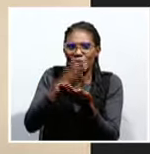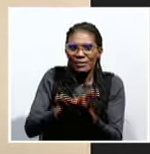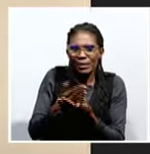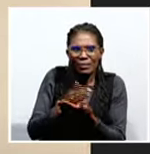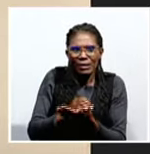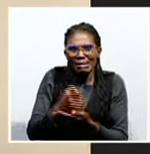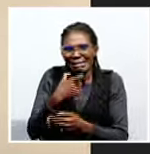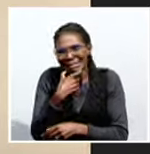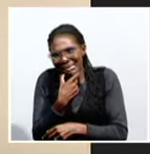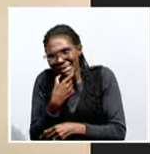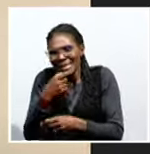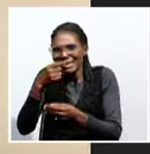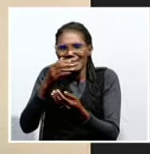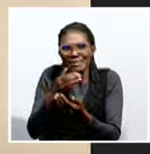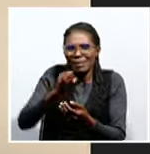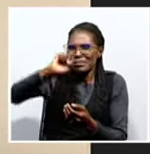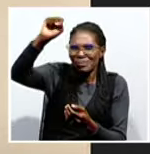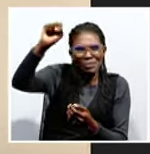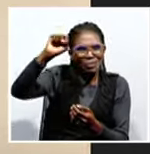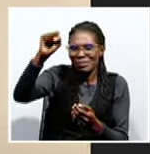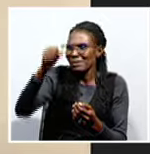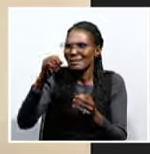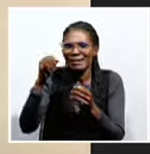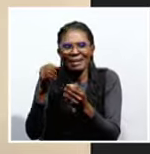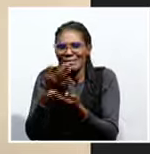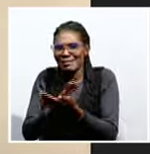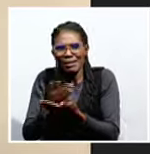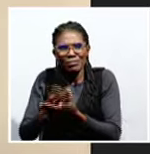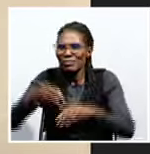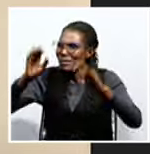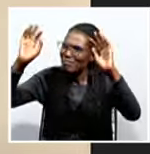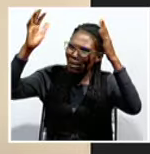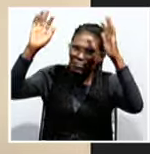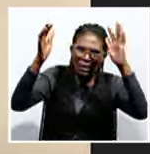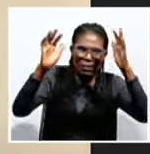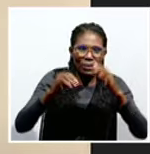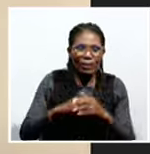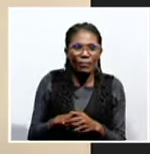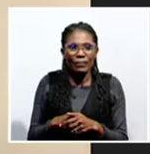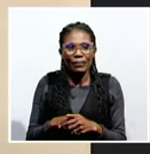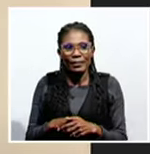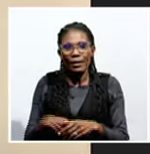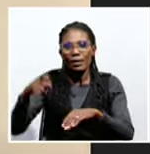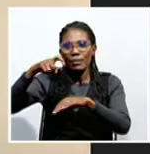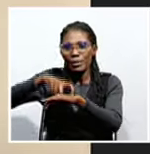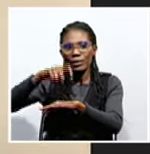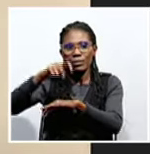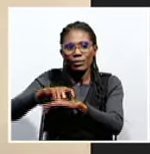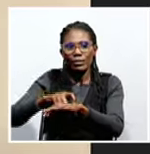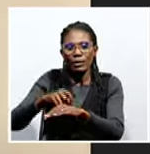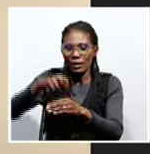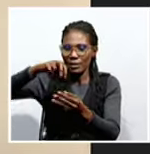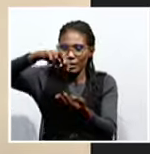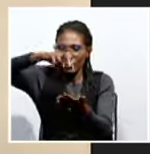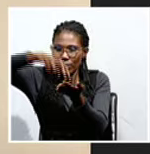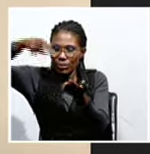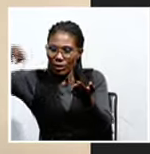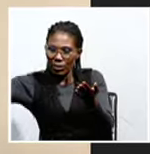fist. And there was a thunderous applause. As I was descending from the stage